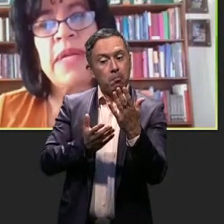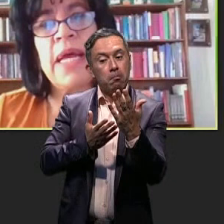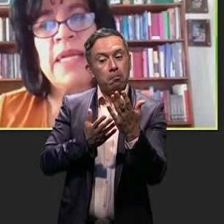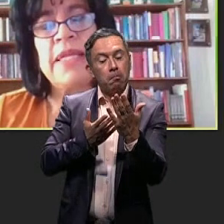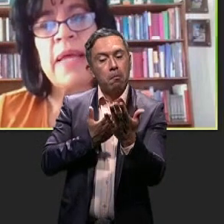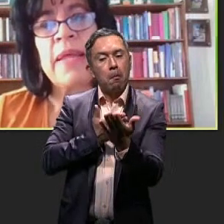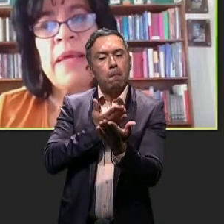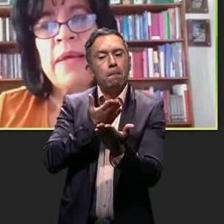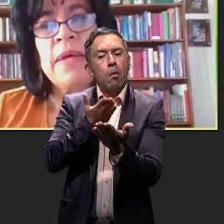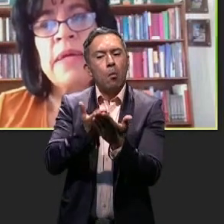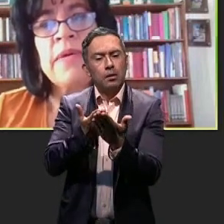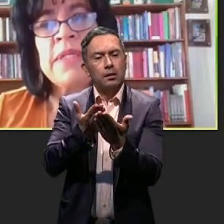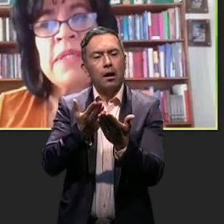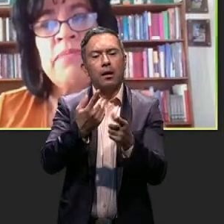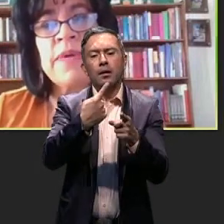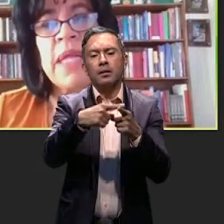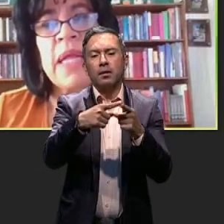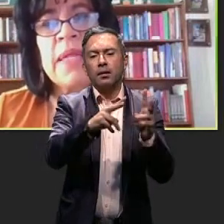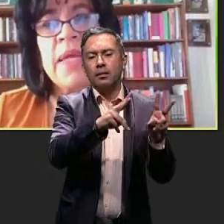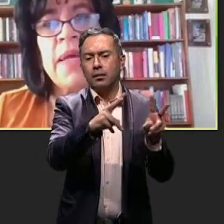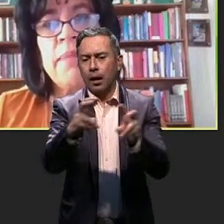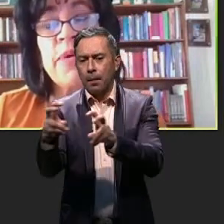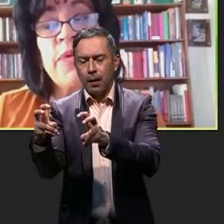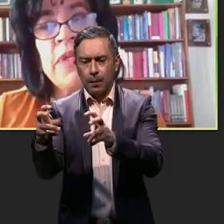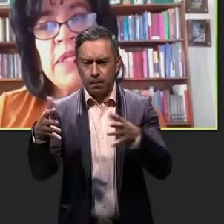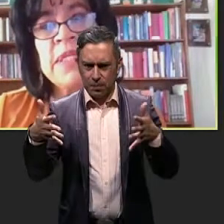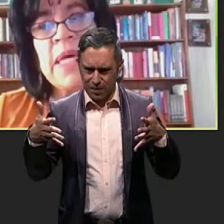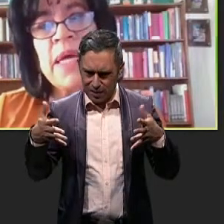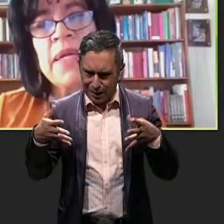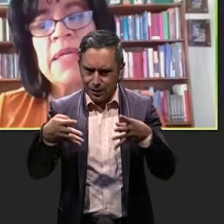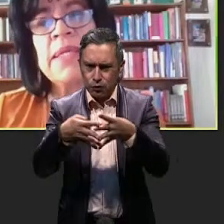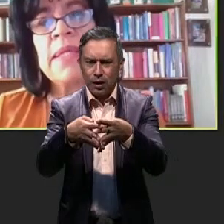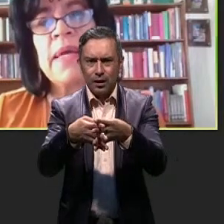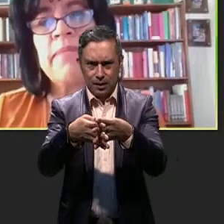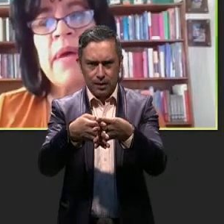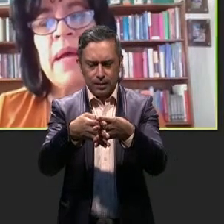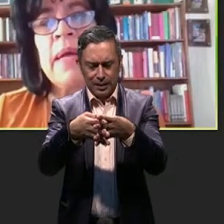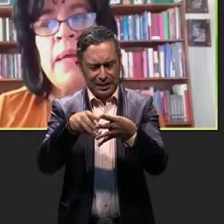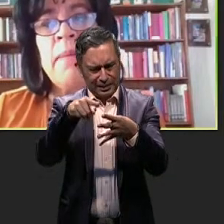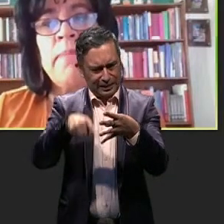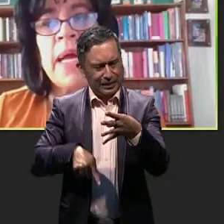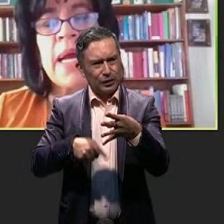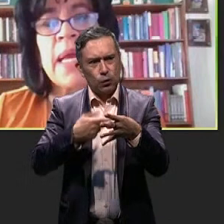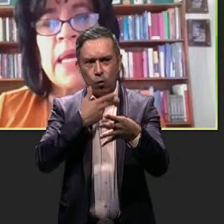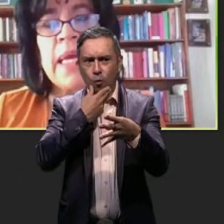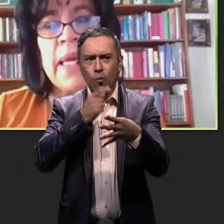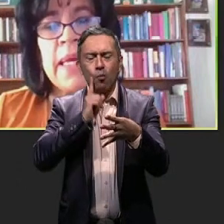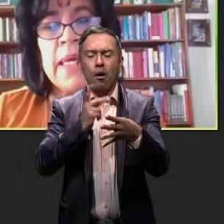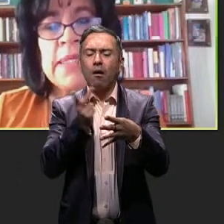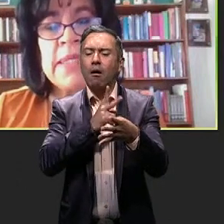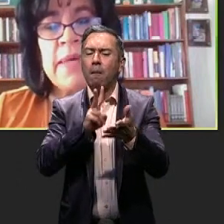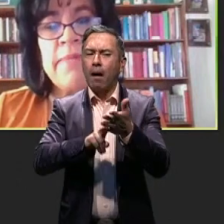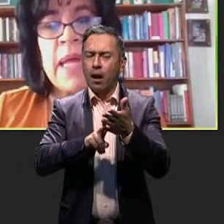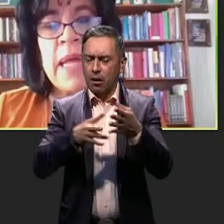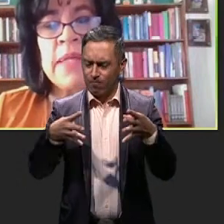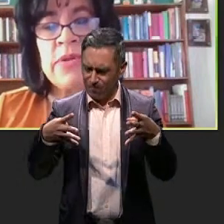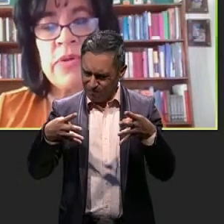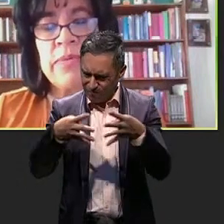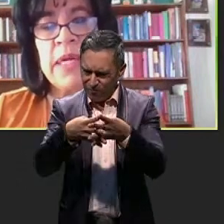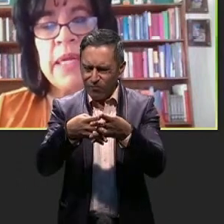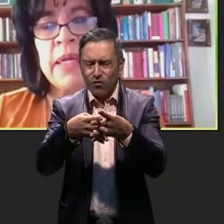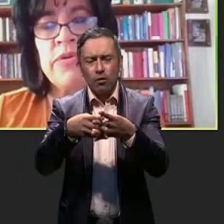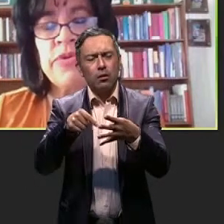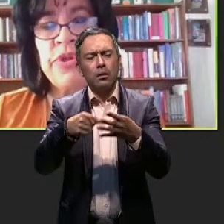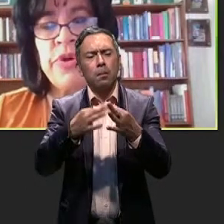with a perspective of intersectionality. I think it's important to go into further detail in this topic